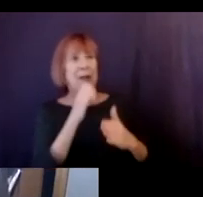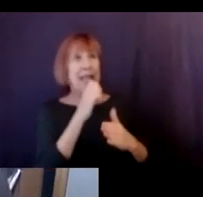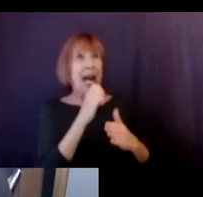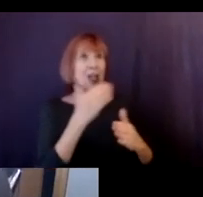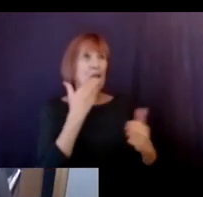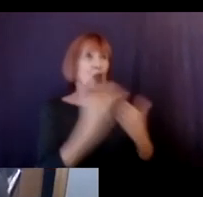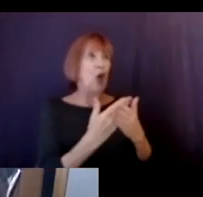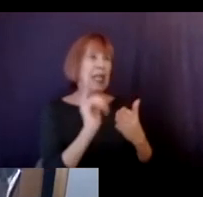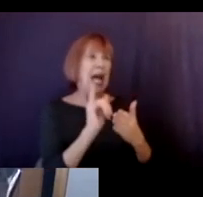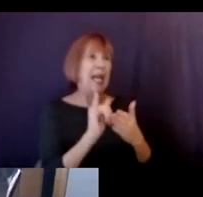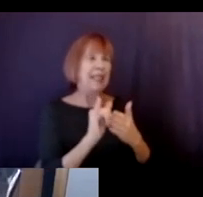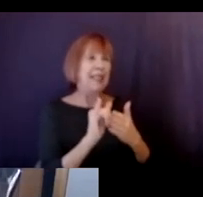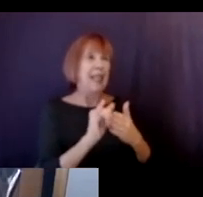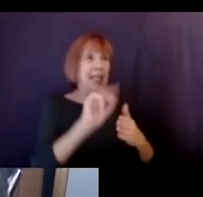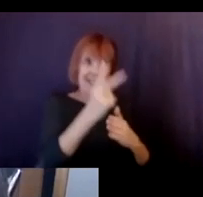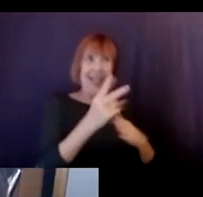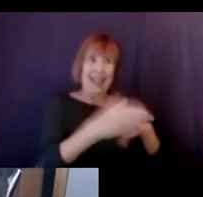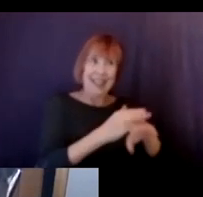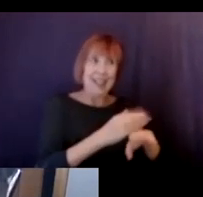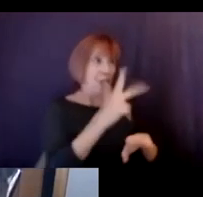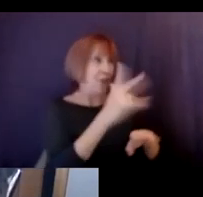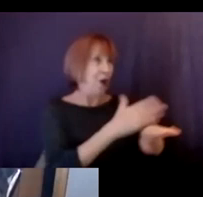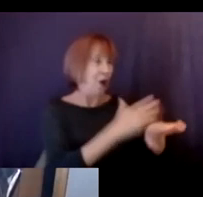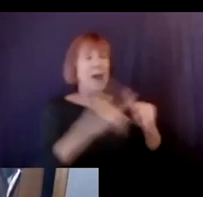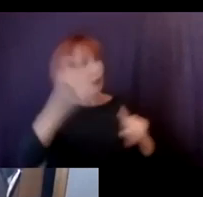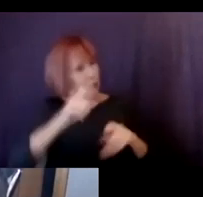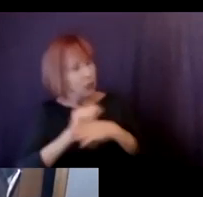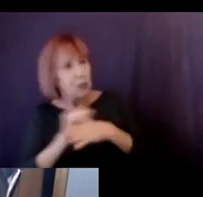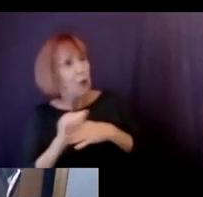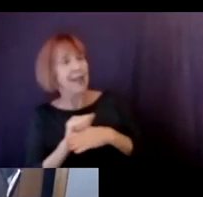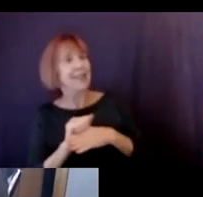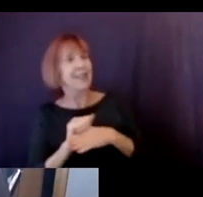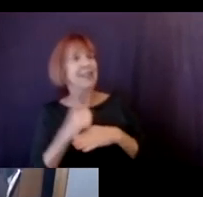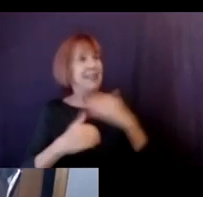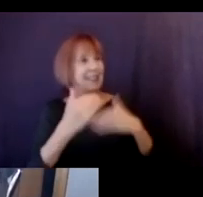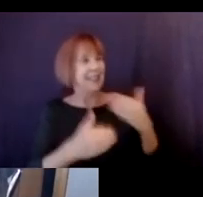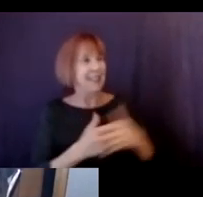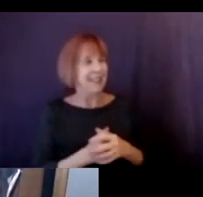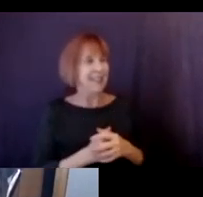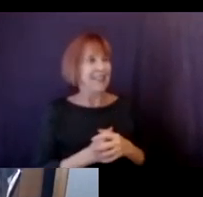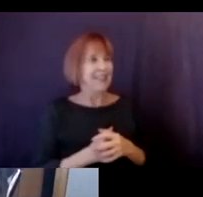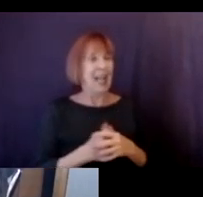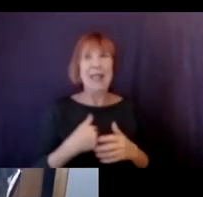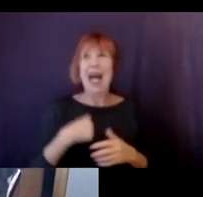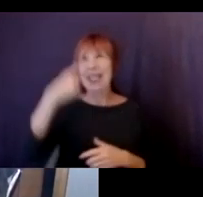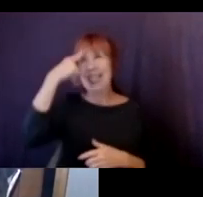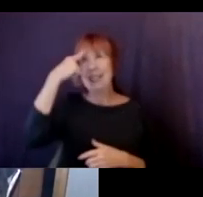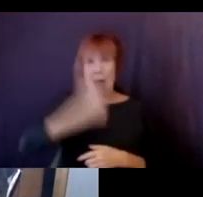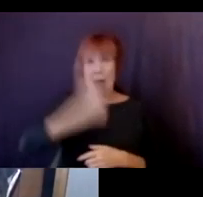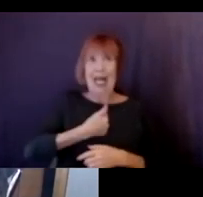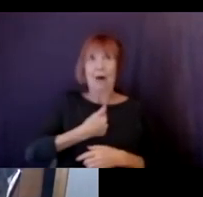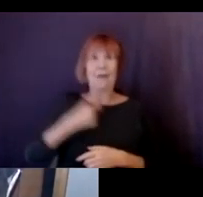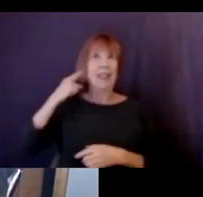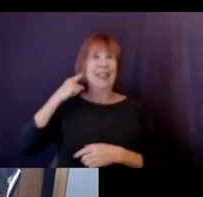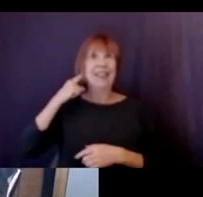you just practice at this and you do it. You know, I think of myself originally as a sound designer. You